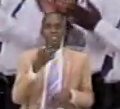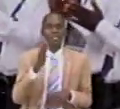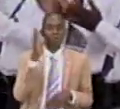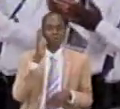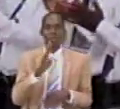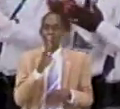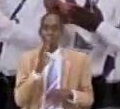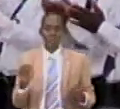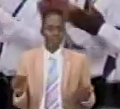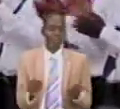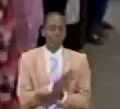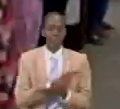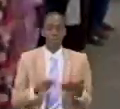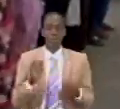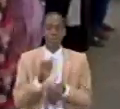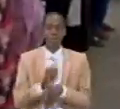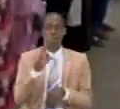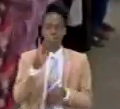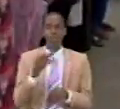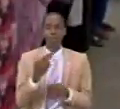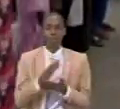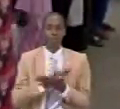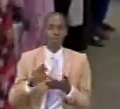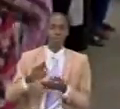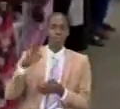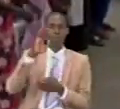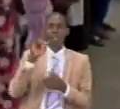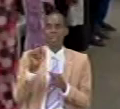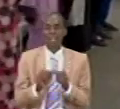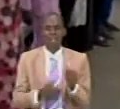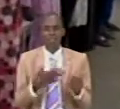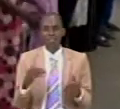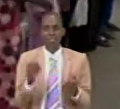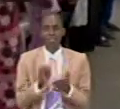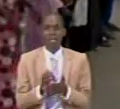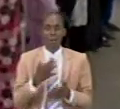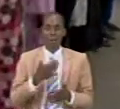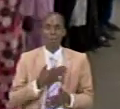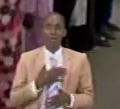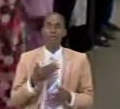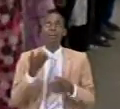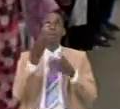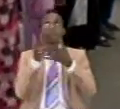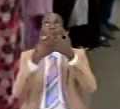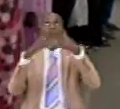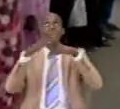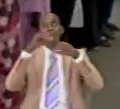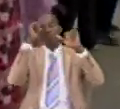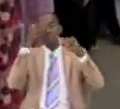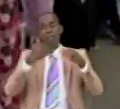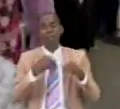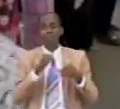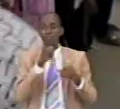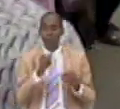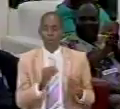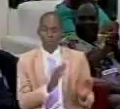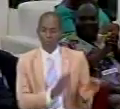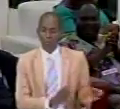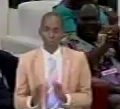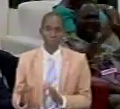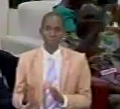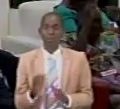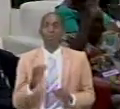exercised by the Holy Ghost everything which my heavenly father has not planted shall be